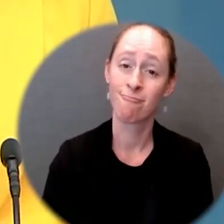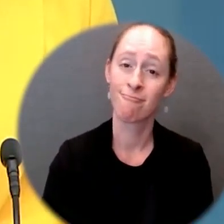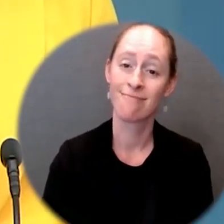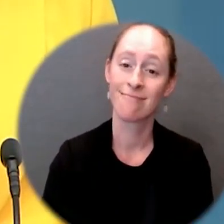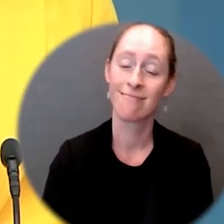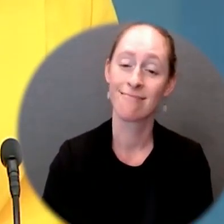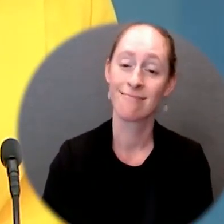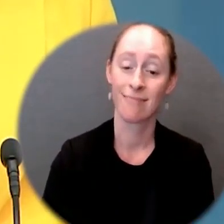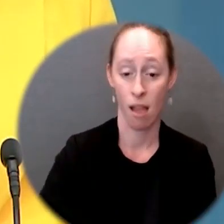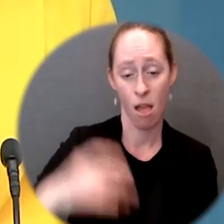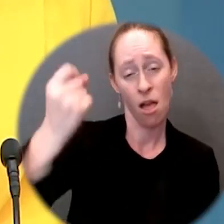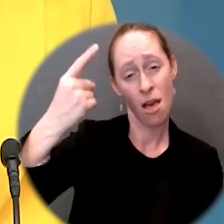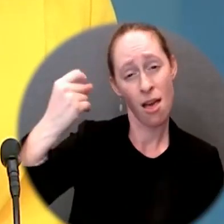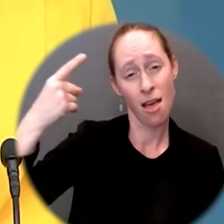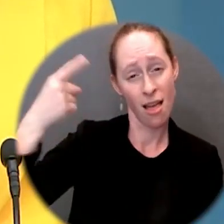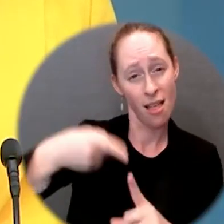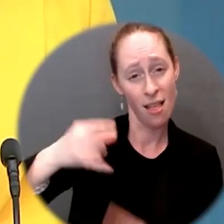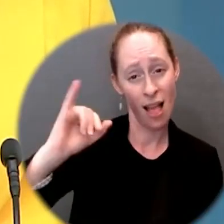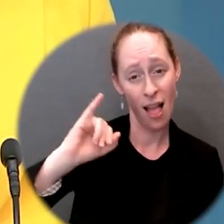understand that the